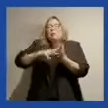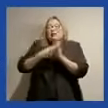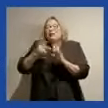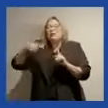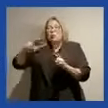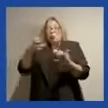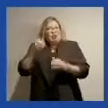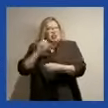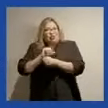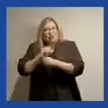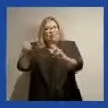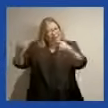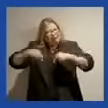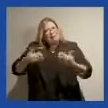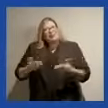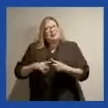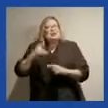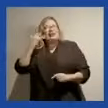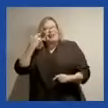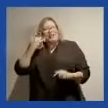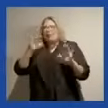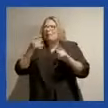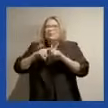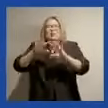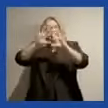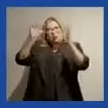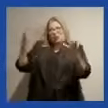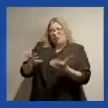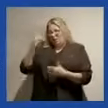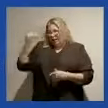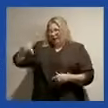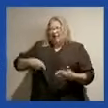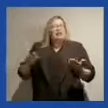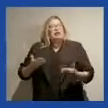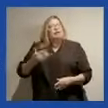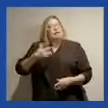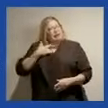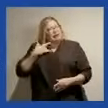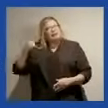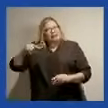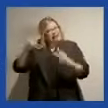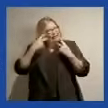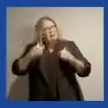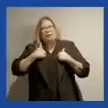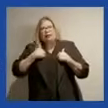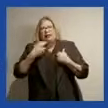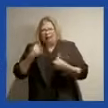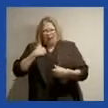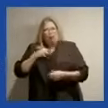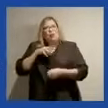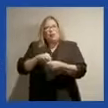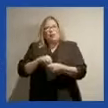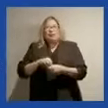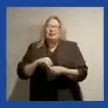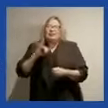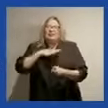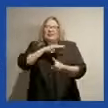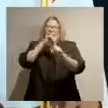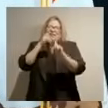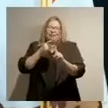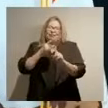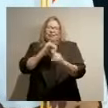People come in from all around the globe because they feel seen and they feel included. And that's the final point I'll make for the